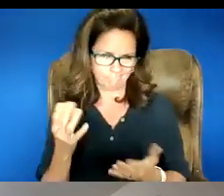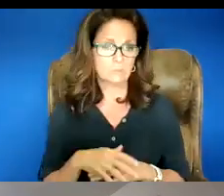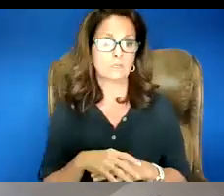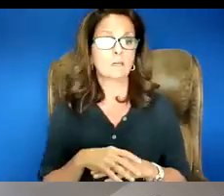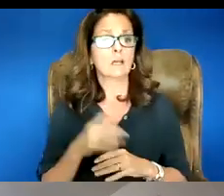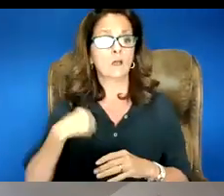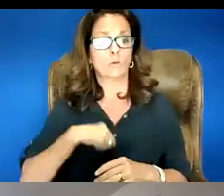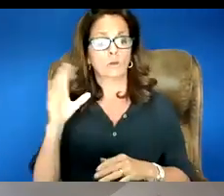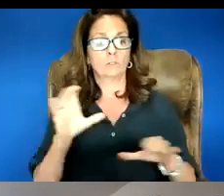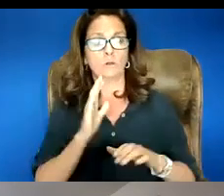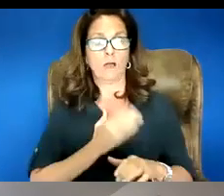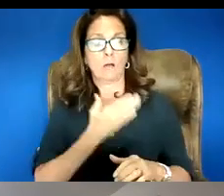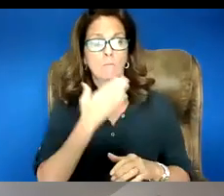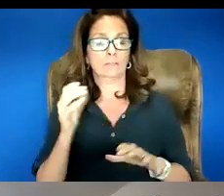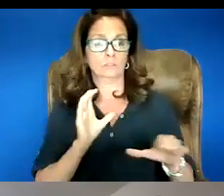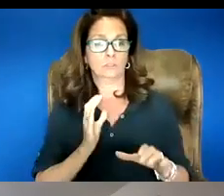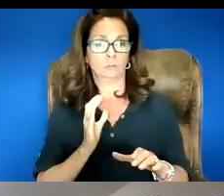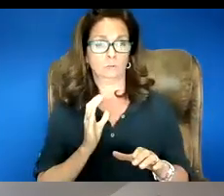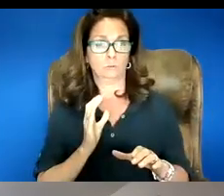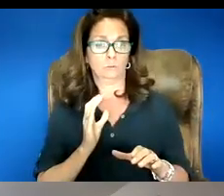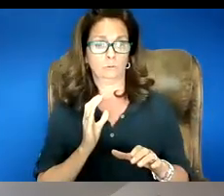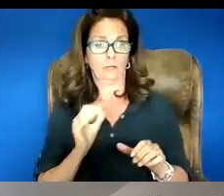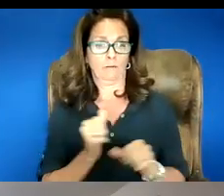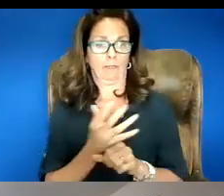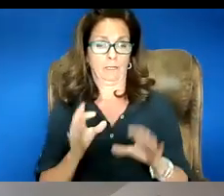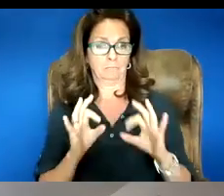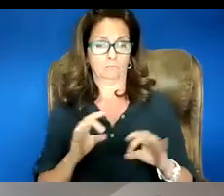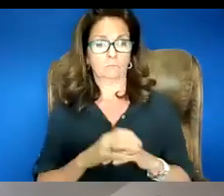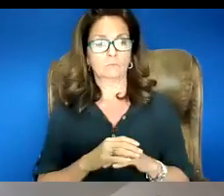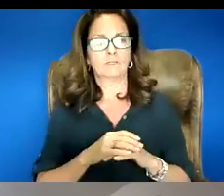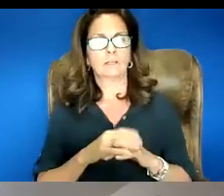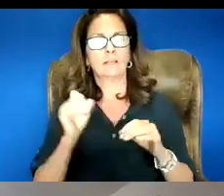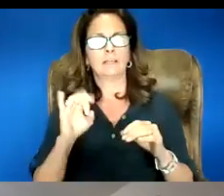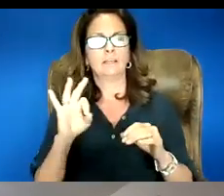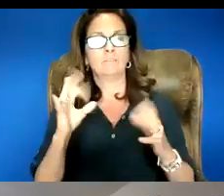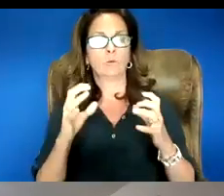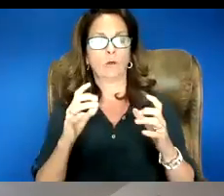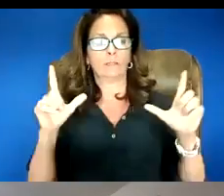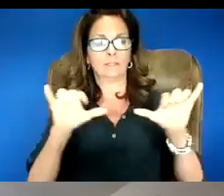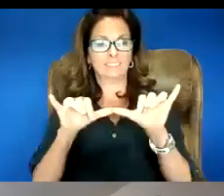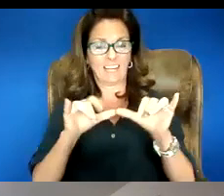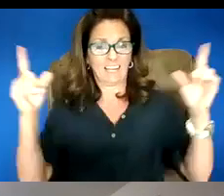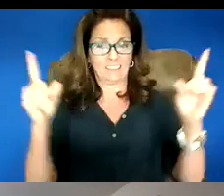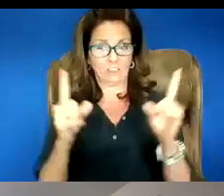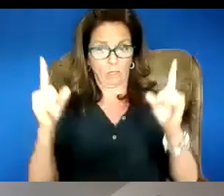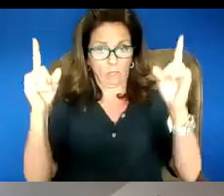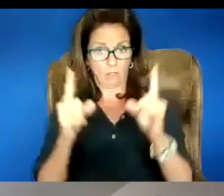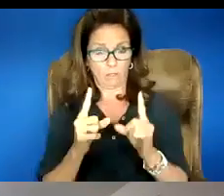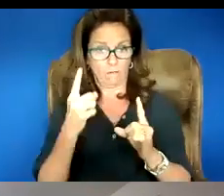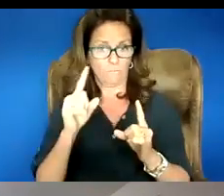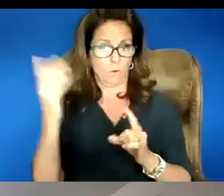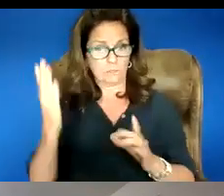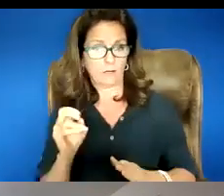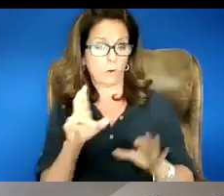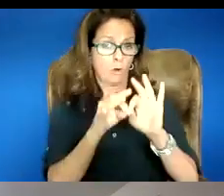get everything done. To change the size of the presenter or interpreter, just hover your mouse between the slides